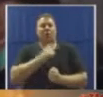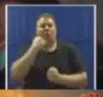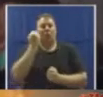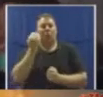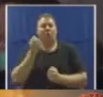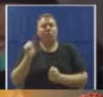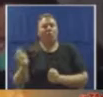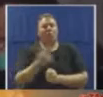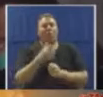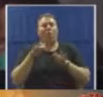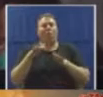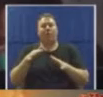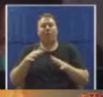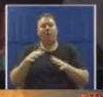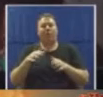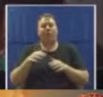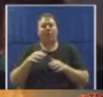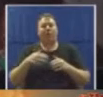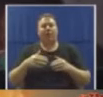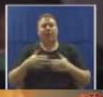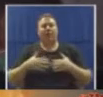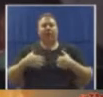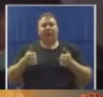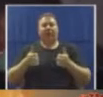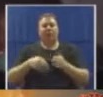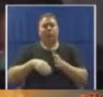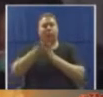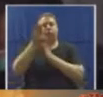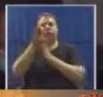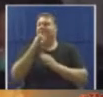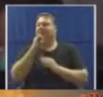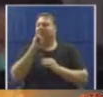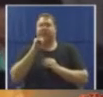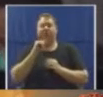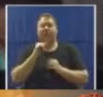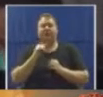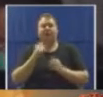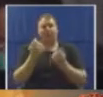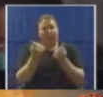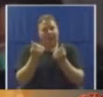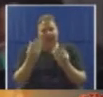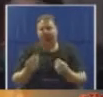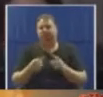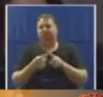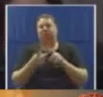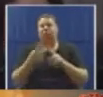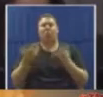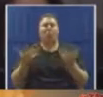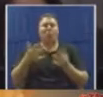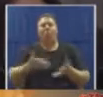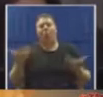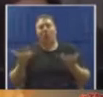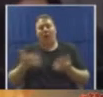people, irregardless of their social standing and their geographical location.